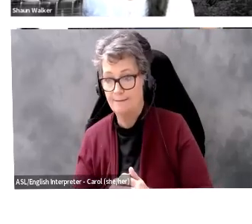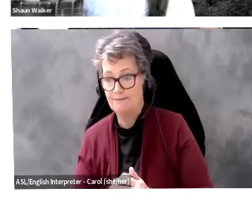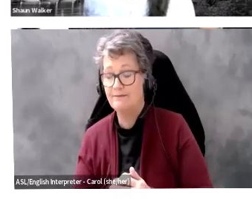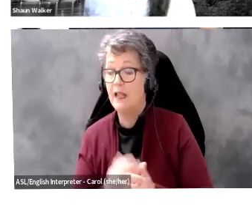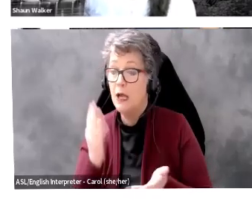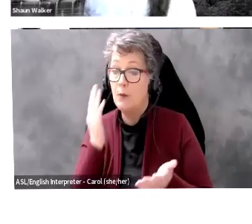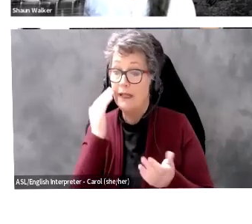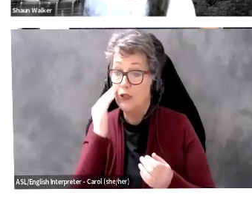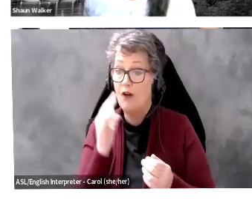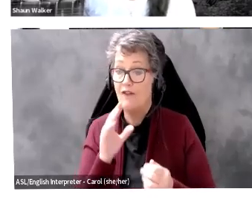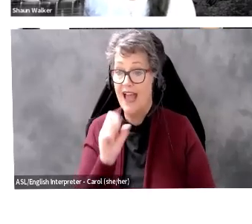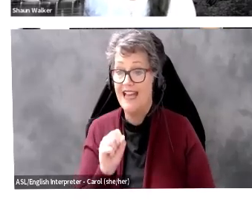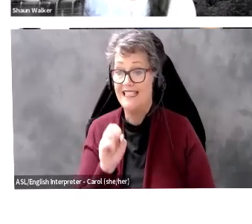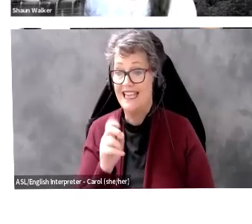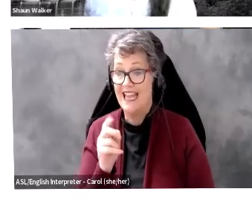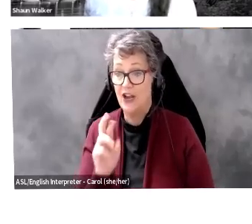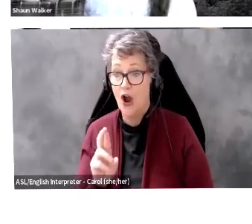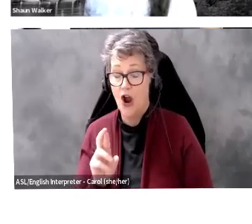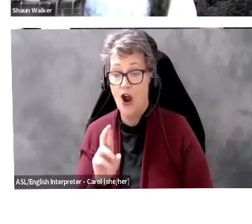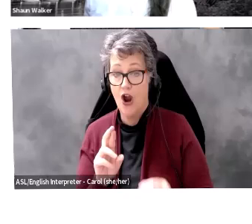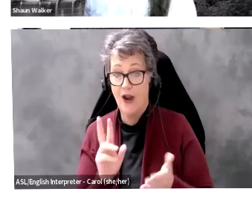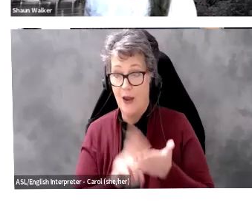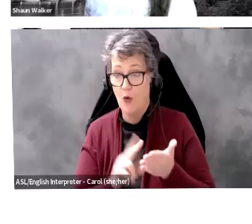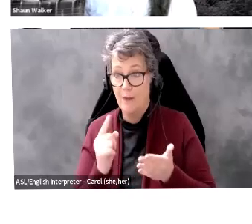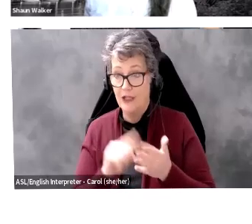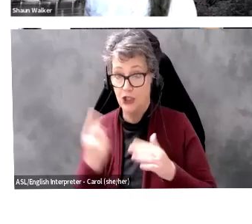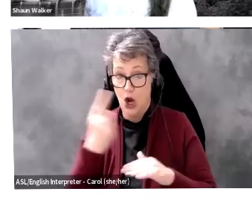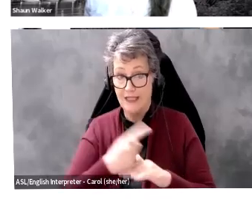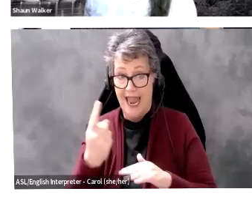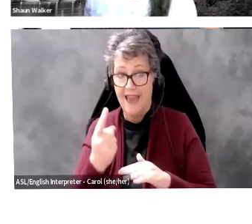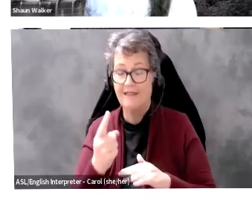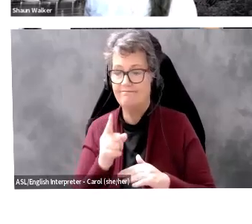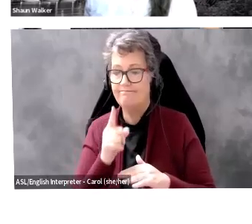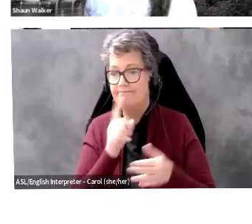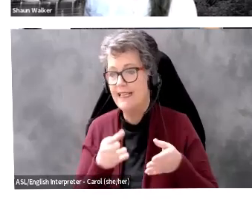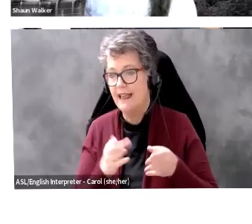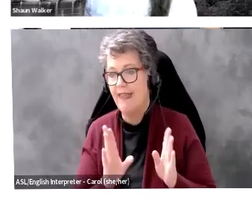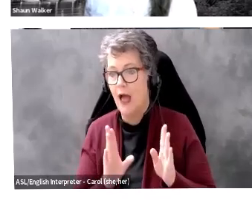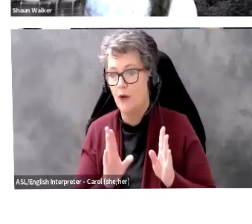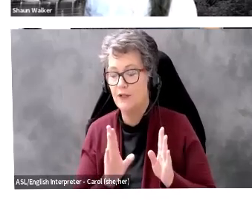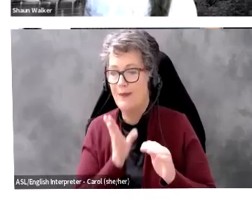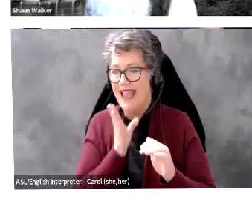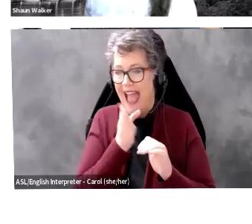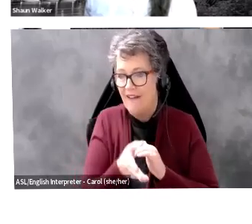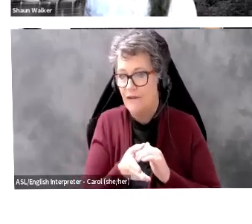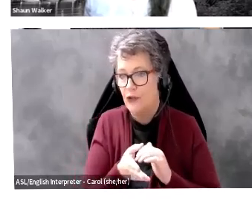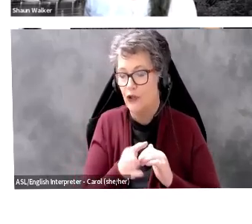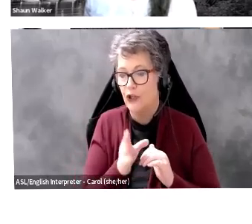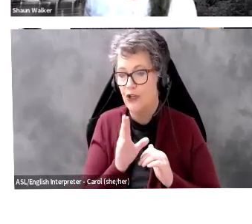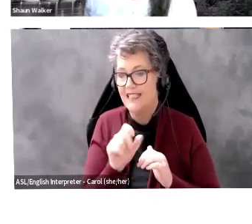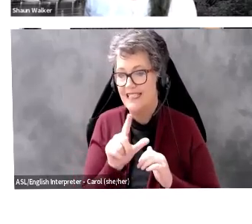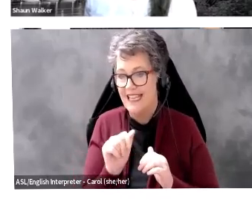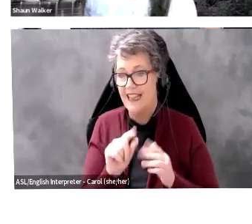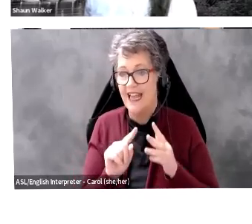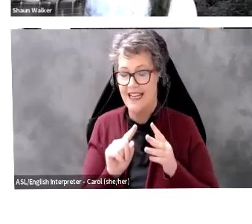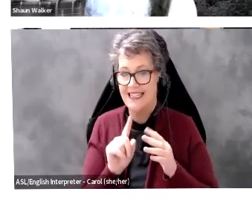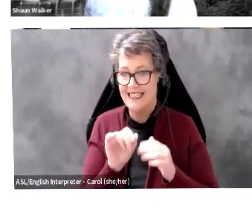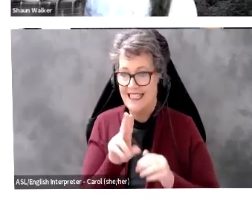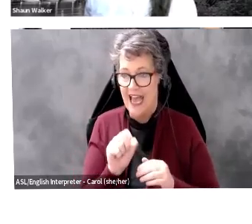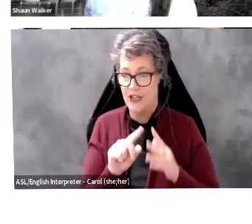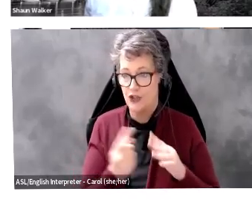Please note for the SENR enrollment start date, it is allowed to be after the CELA status start